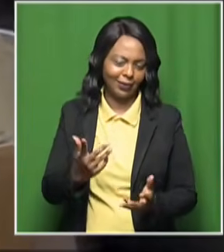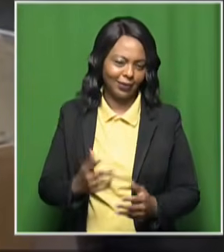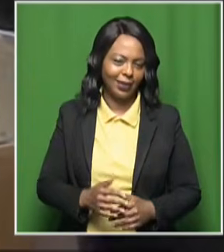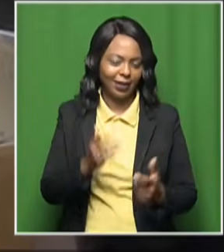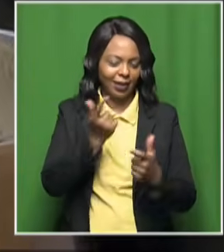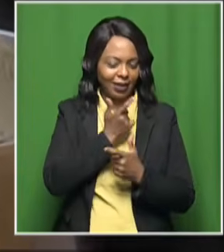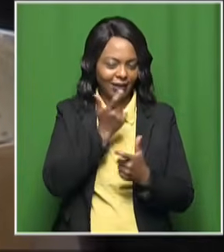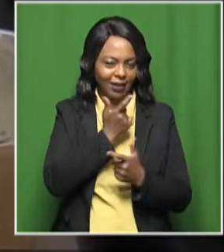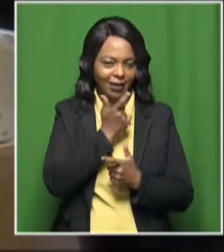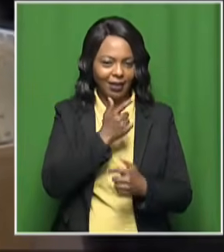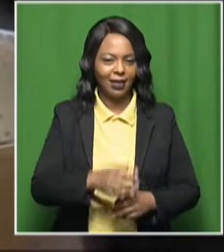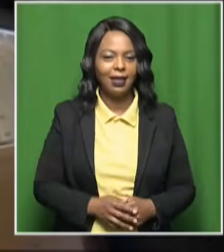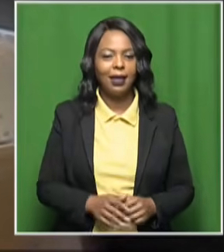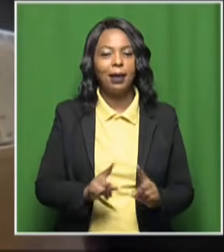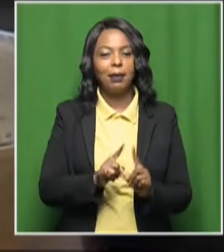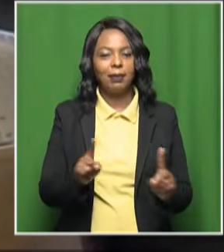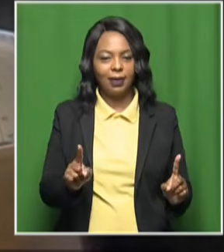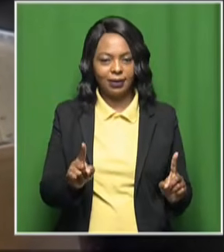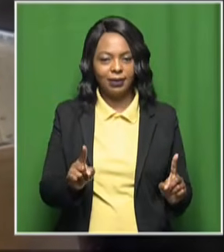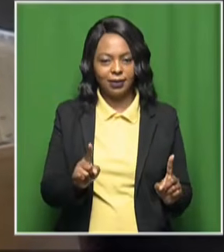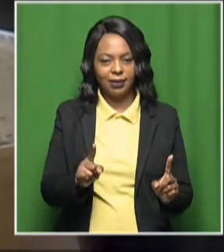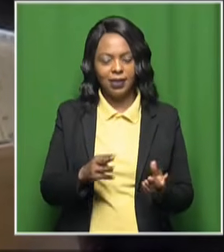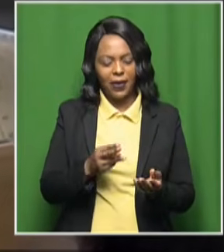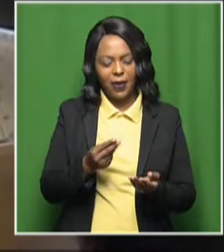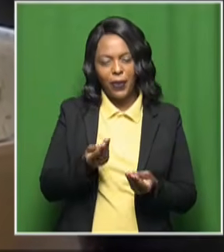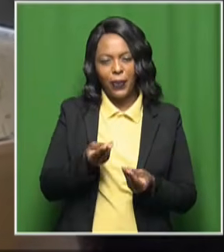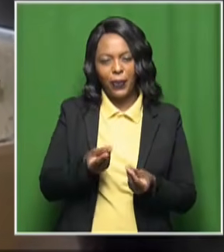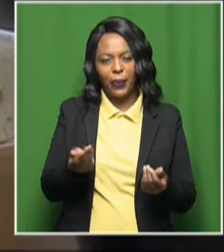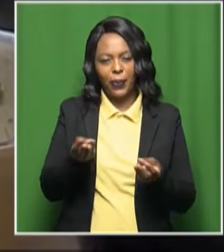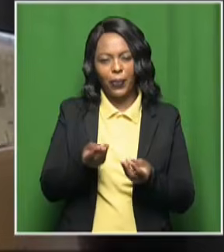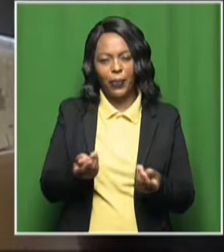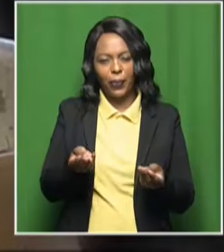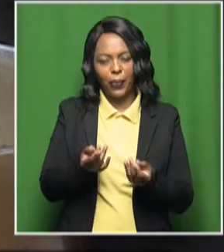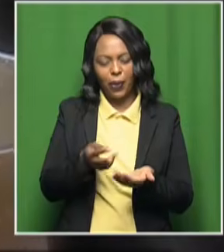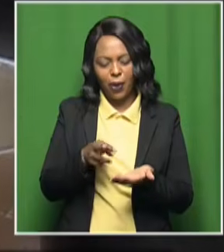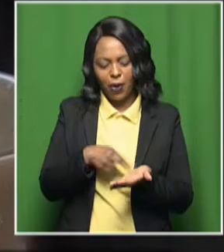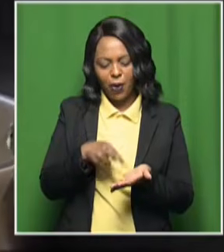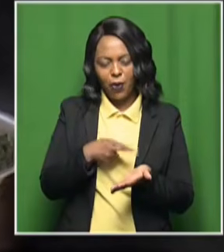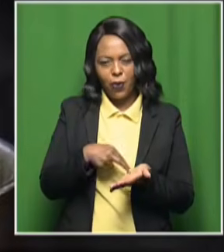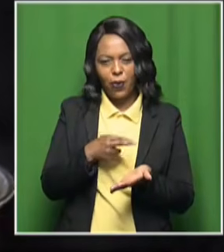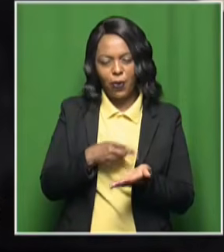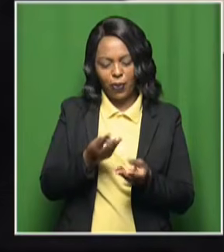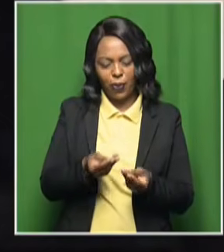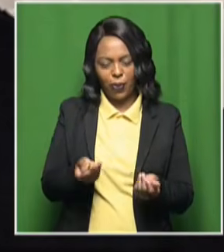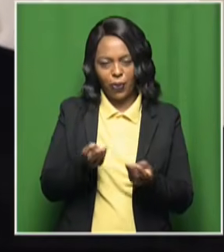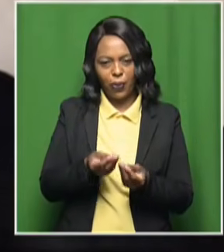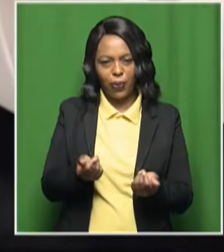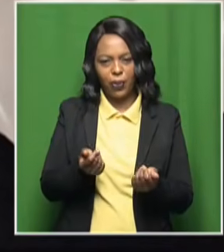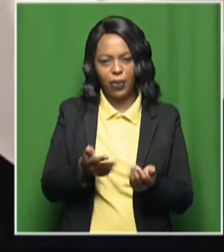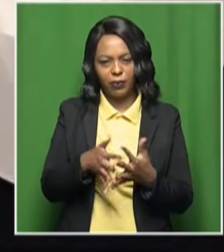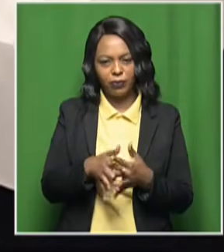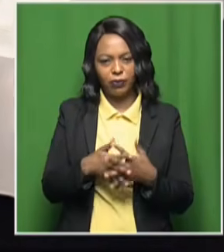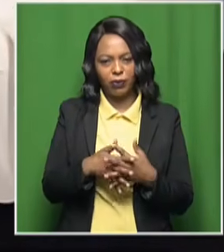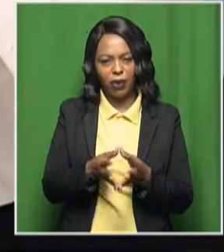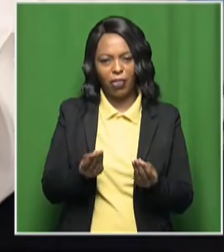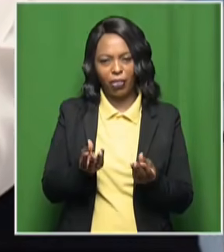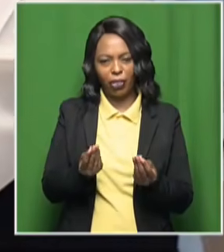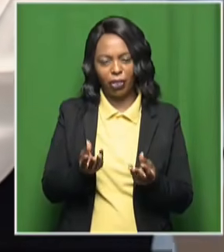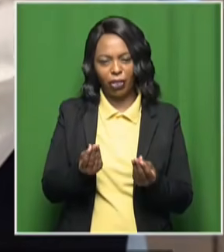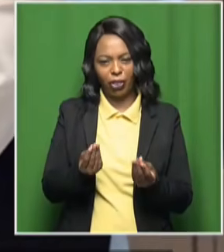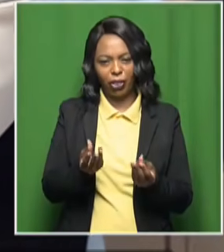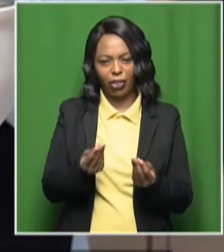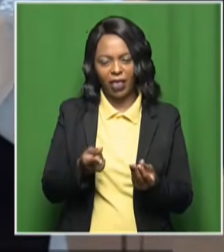always worry about is mushy rice. There's nothing worse than mushy rice. How do we avoid mushy rice? Just don't use too much water each time. Rather add